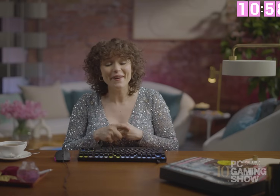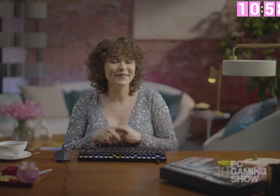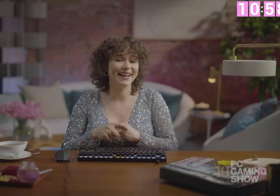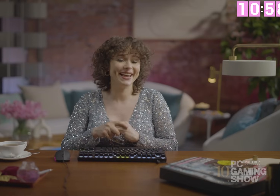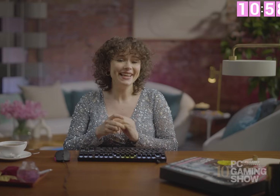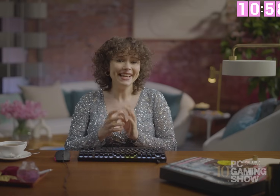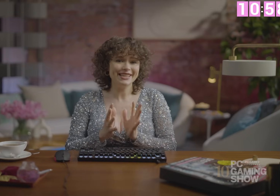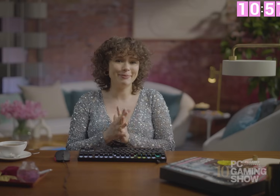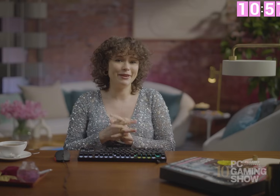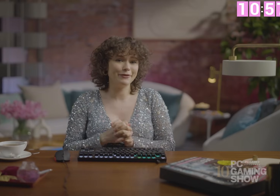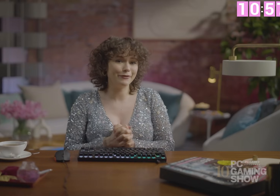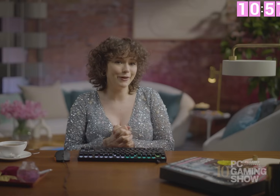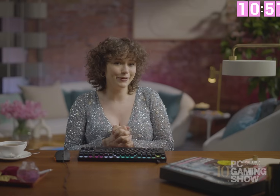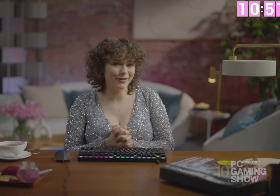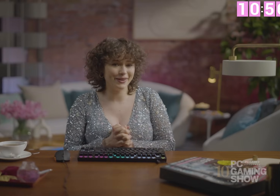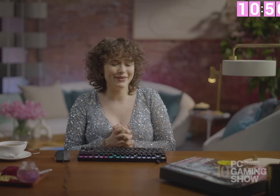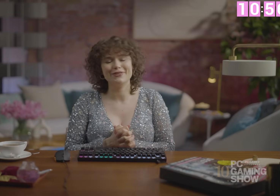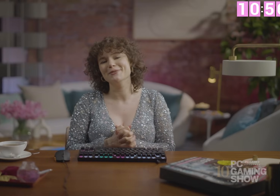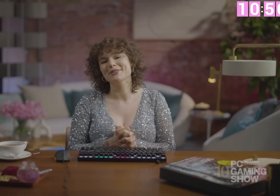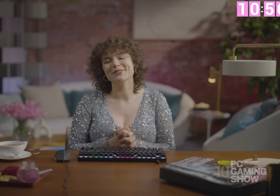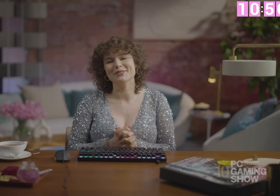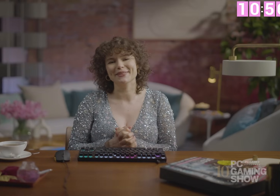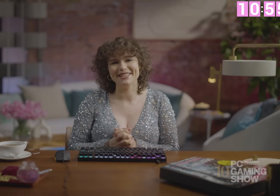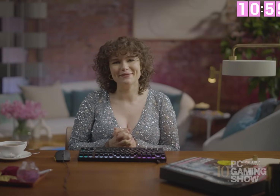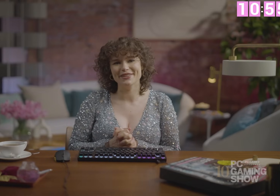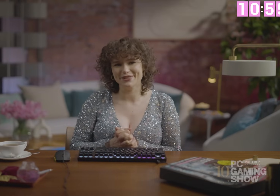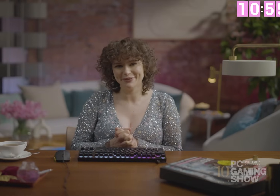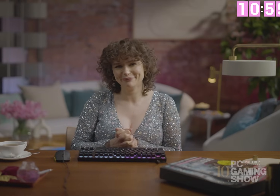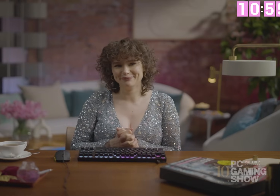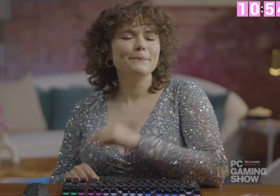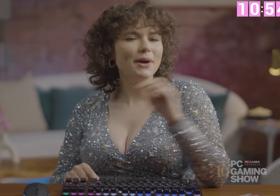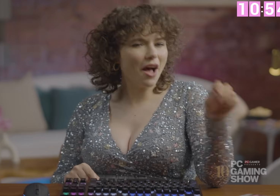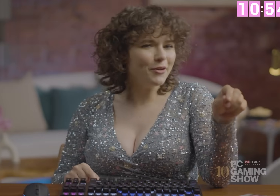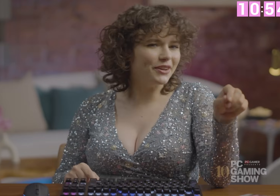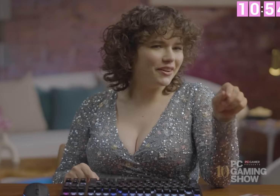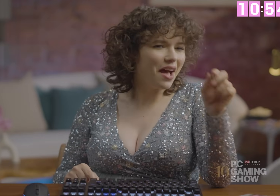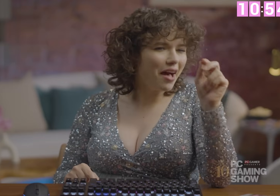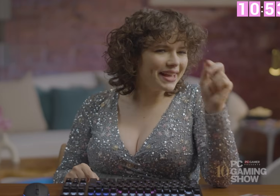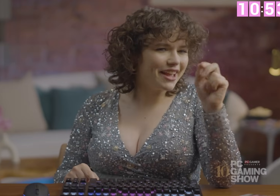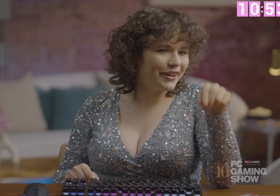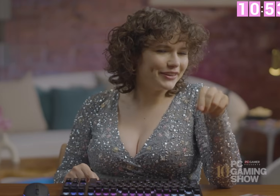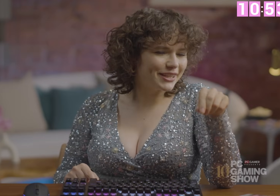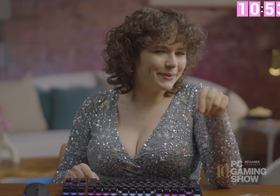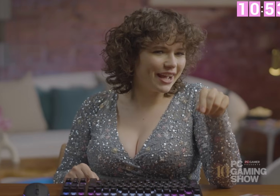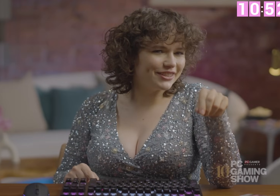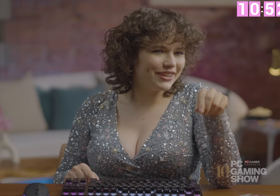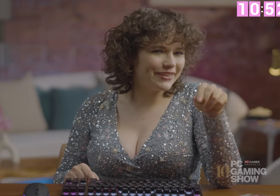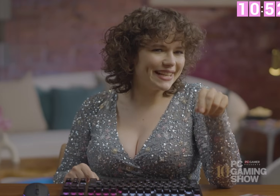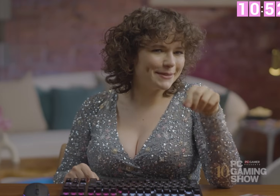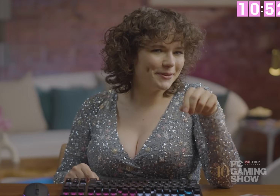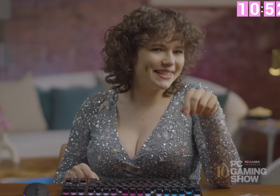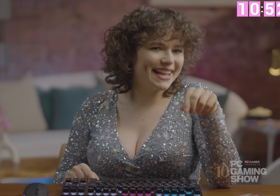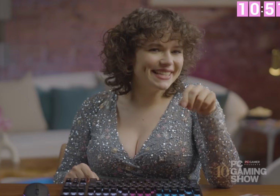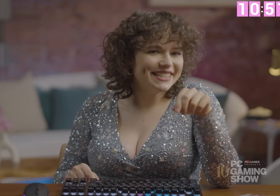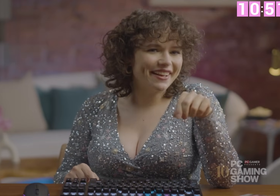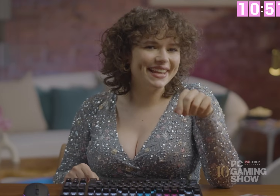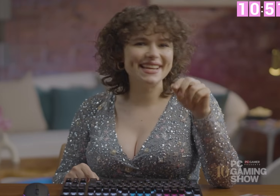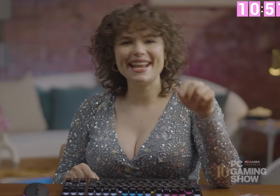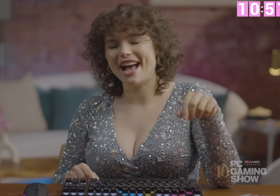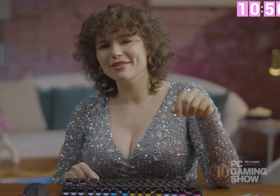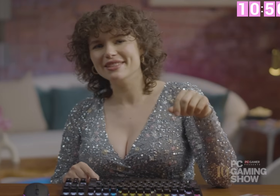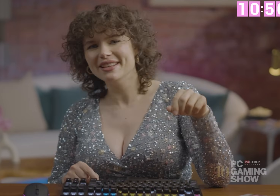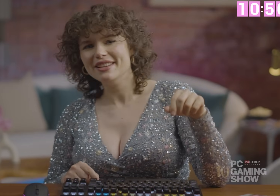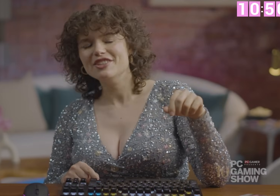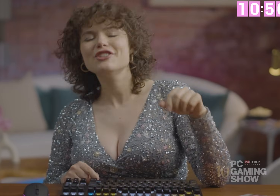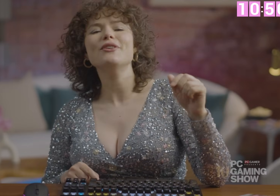I can't wait to be front row at a few more tournaments in future. But hold on, I know someone else who knows esports inside